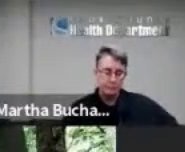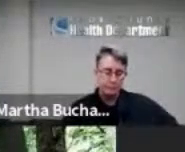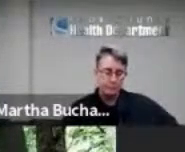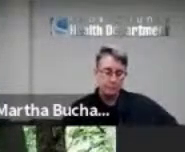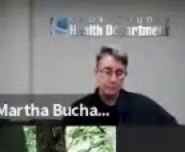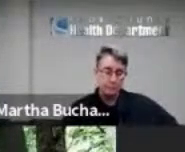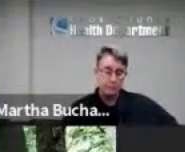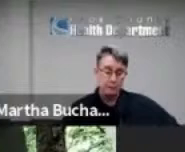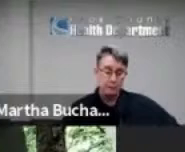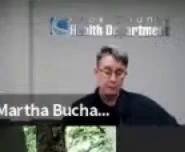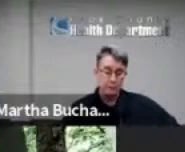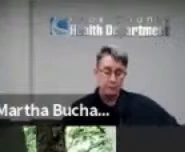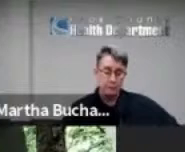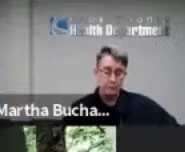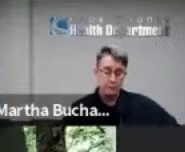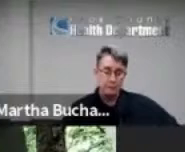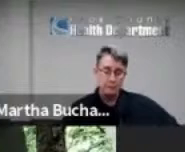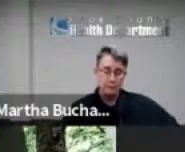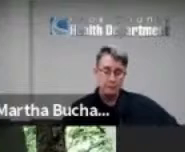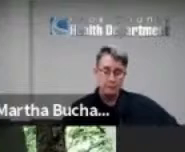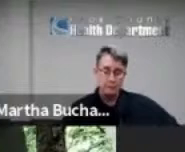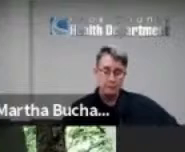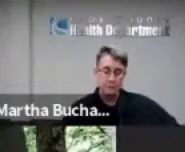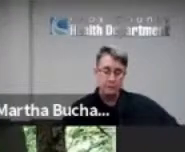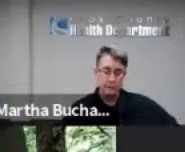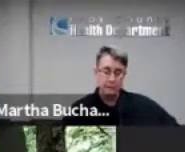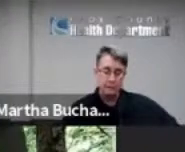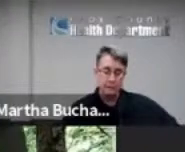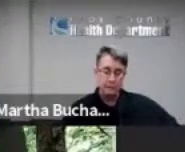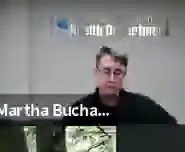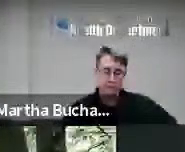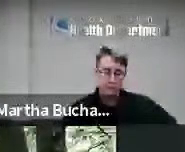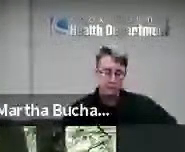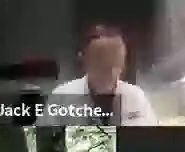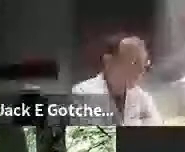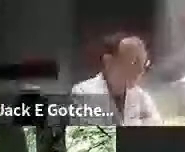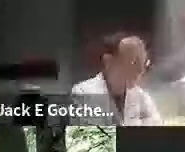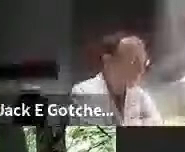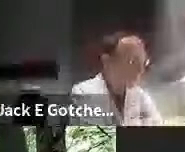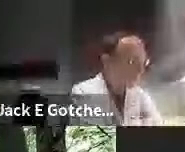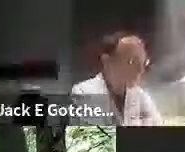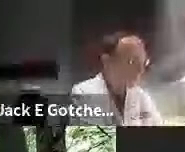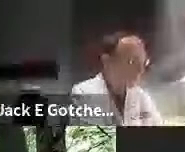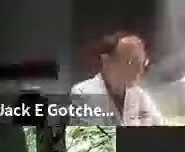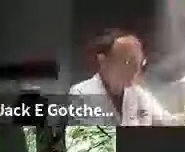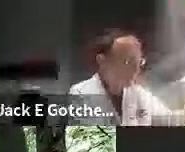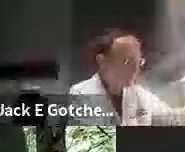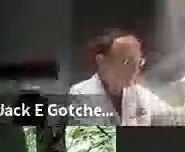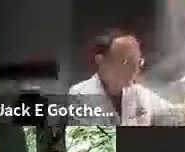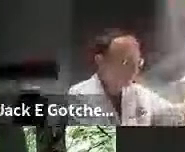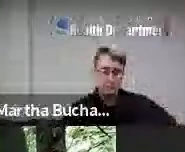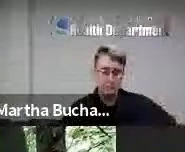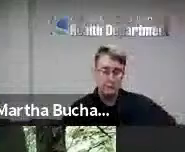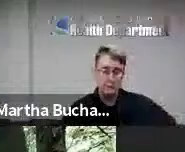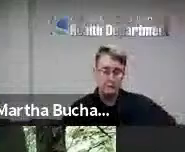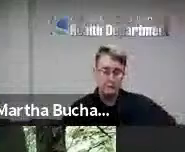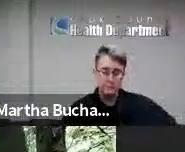Today we're still quite high at 377 new cases since yesterday, giving us a total